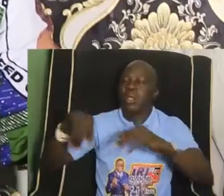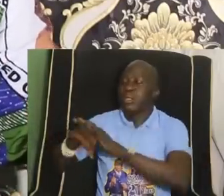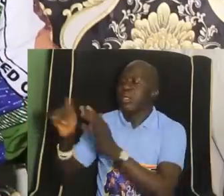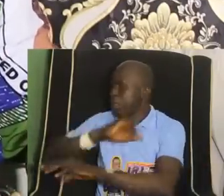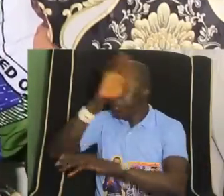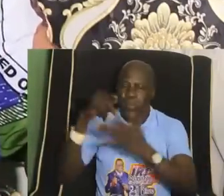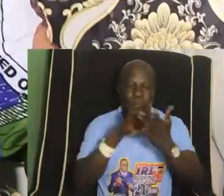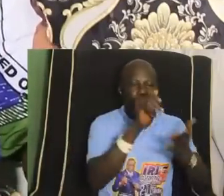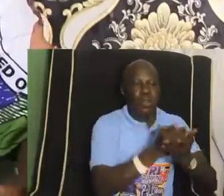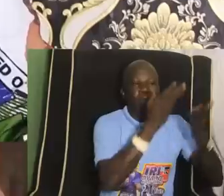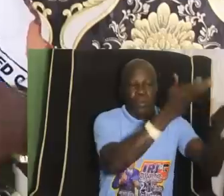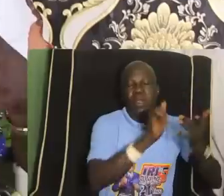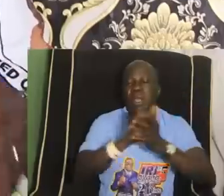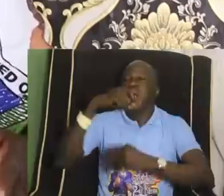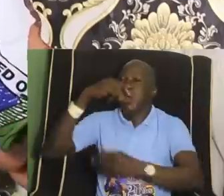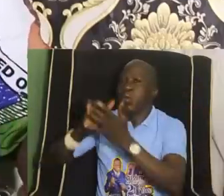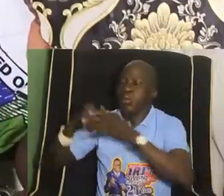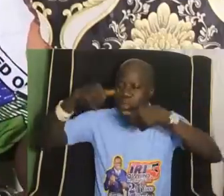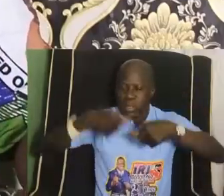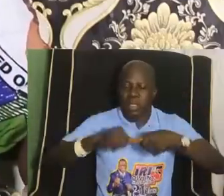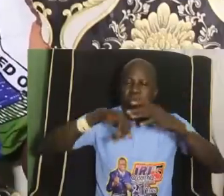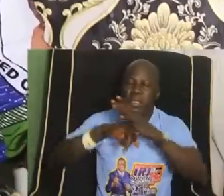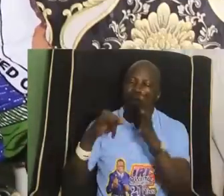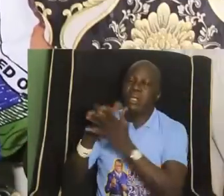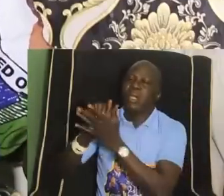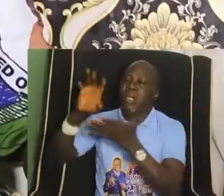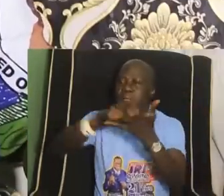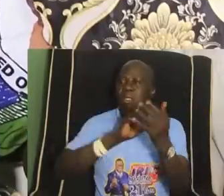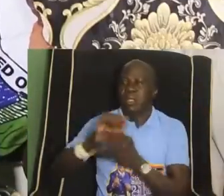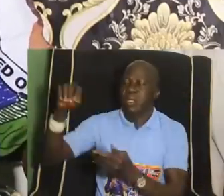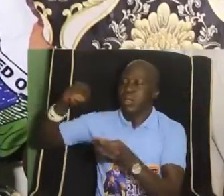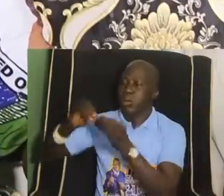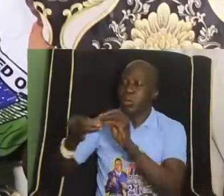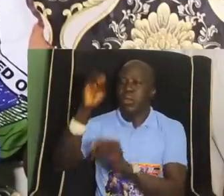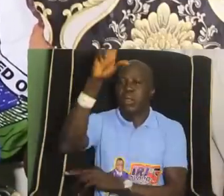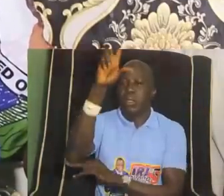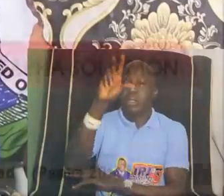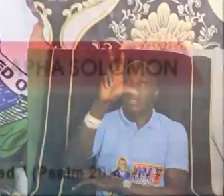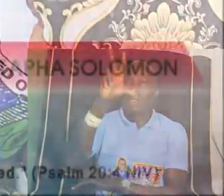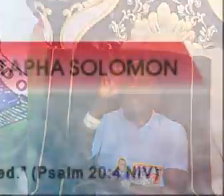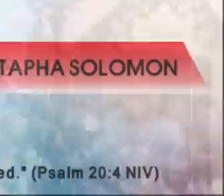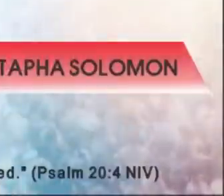You've not paid your covenant of money. Or you want to zip? Call number is still write this account number.